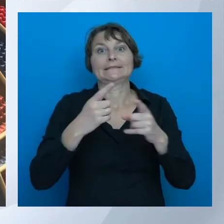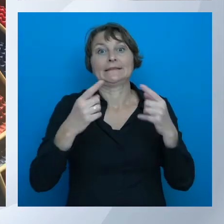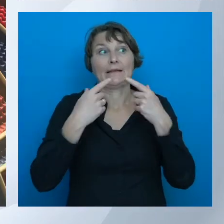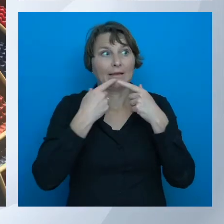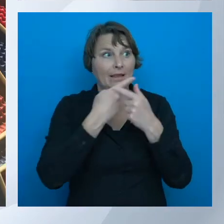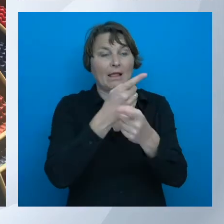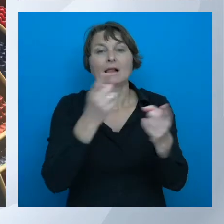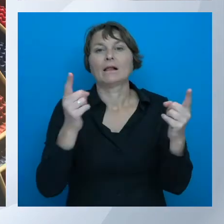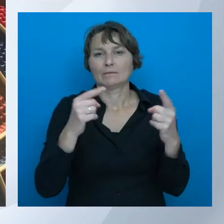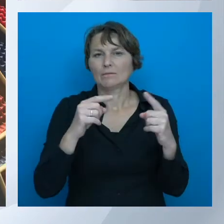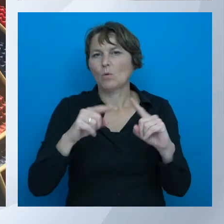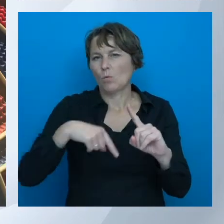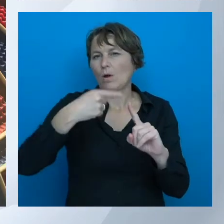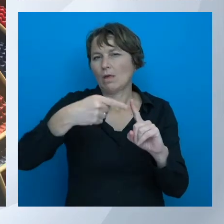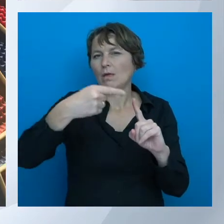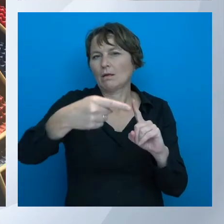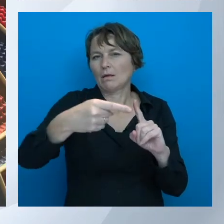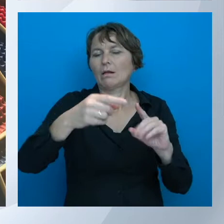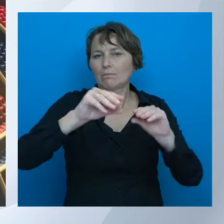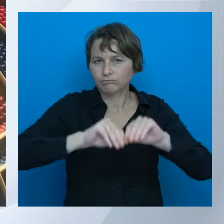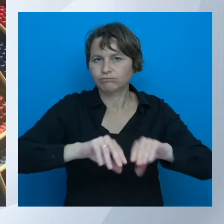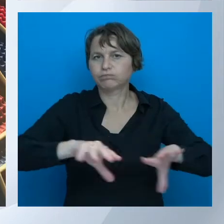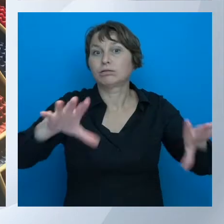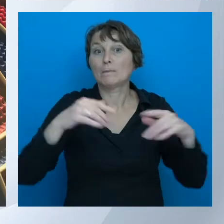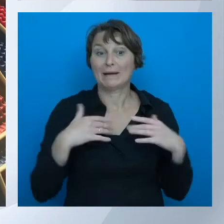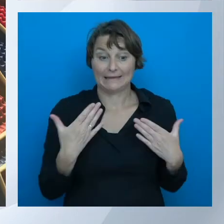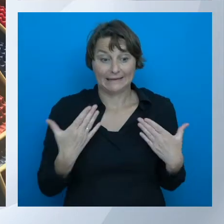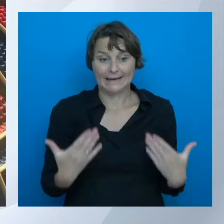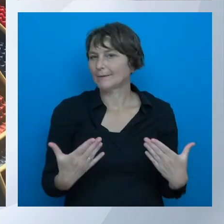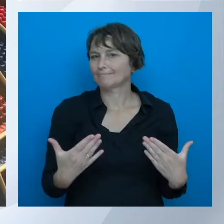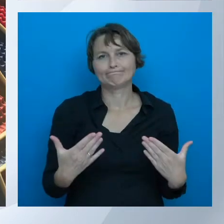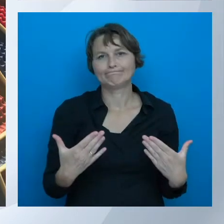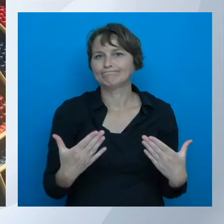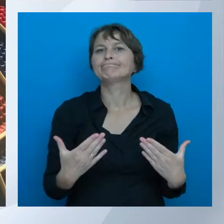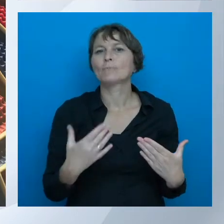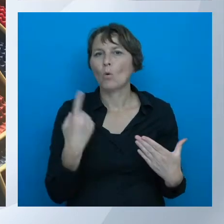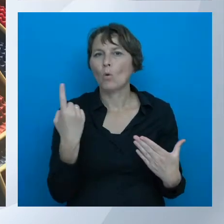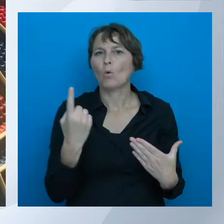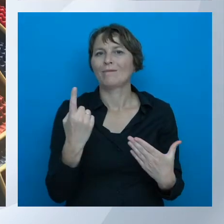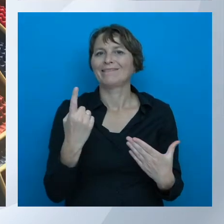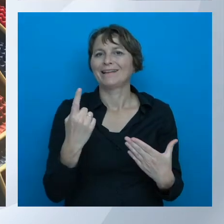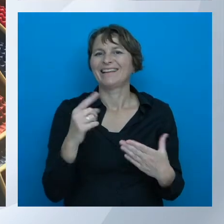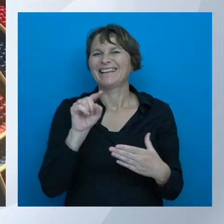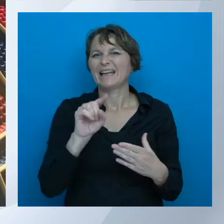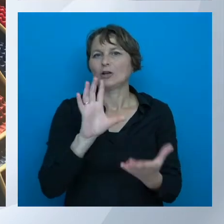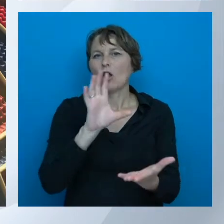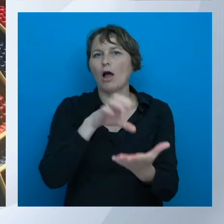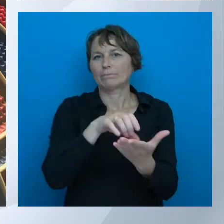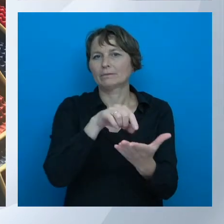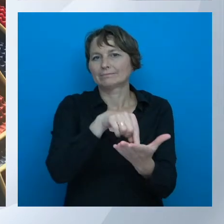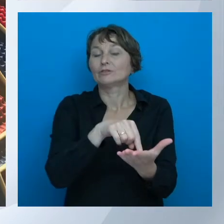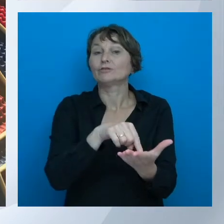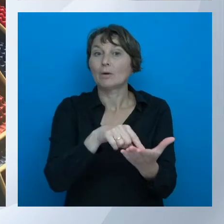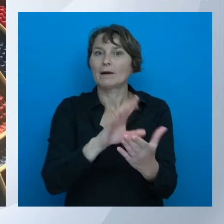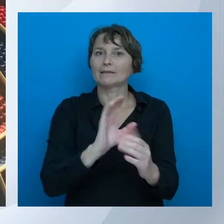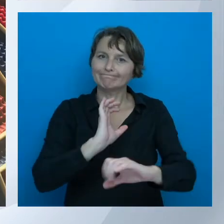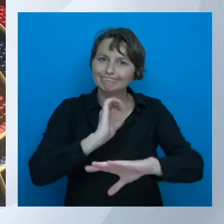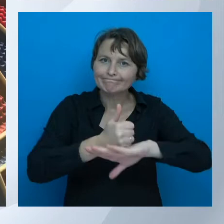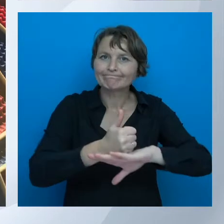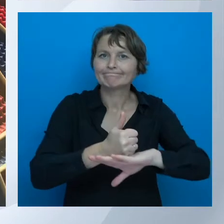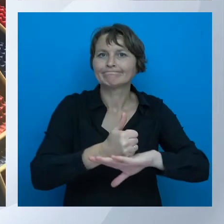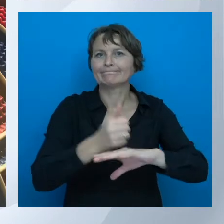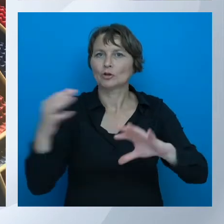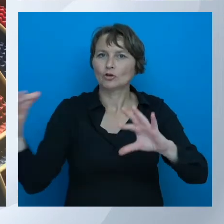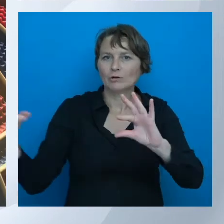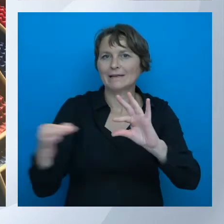in the near future, but currently it's only GitHub. So you do need to set up that connection to GitHub, so you'll need to be the owner of